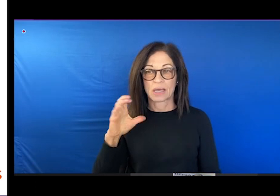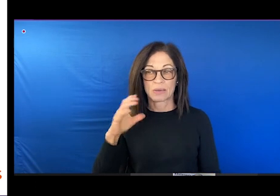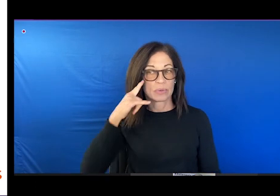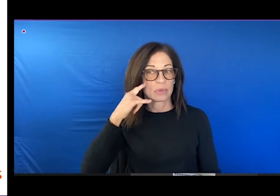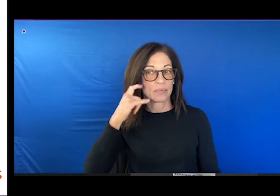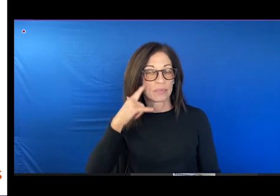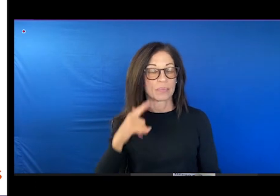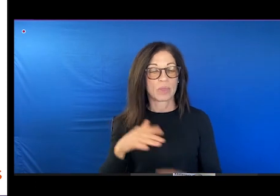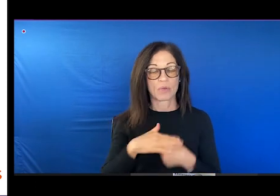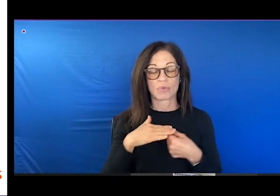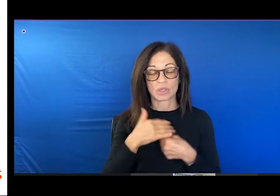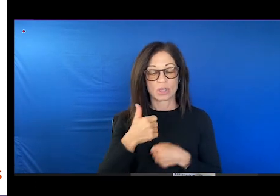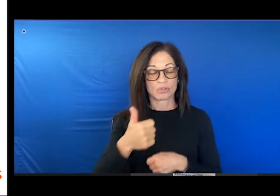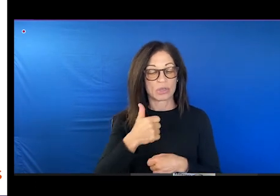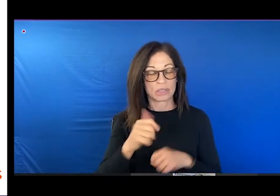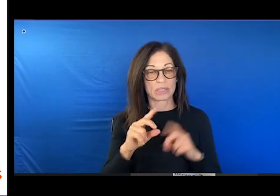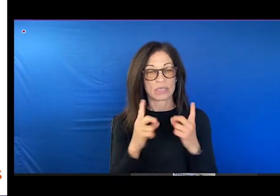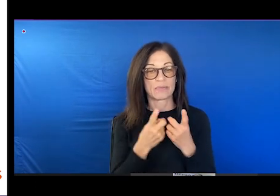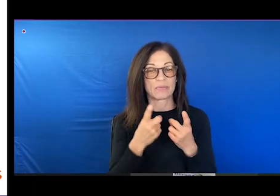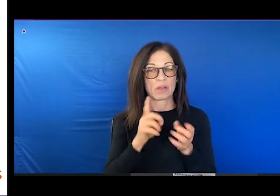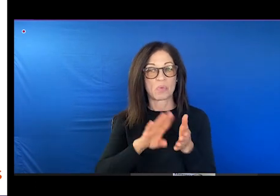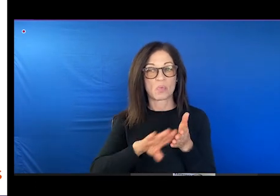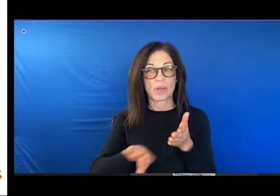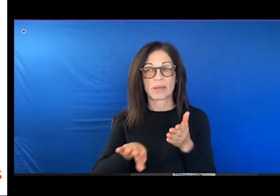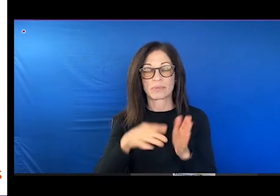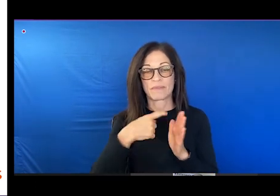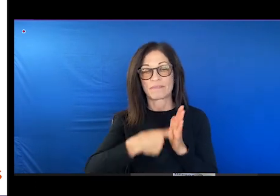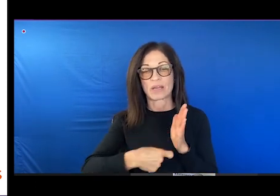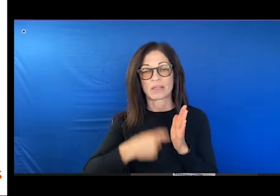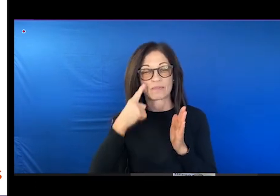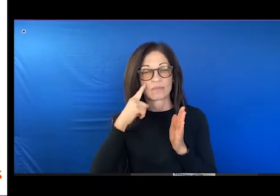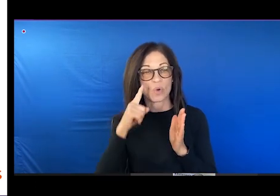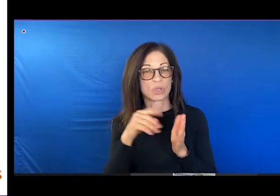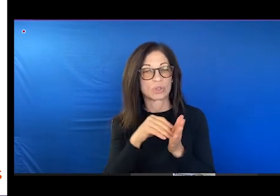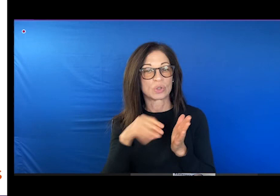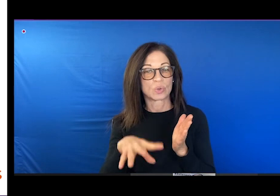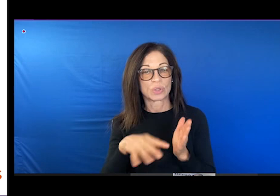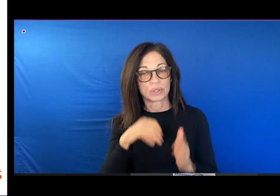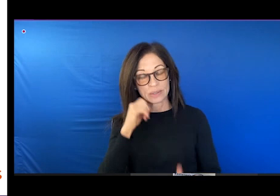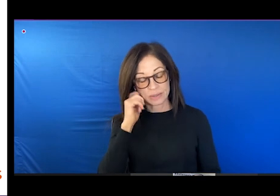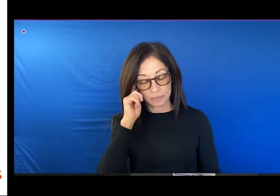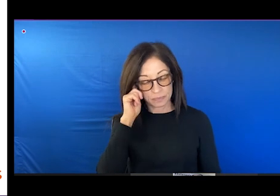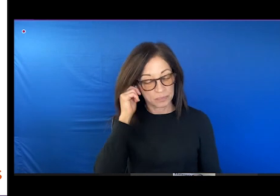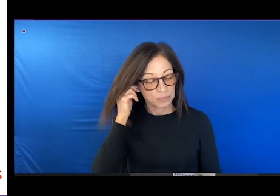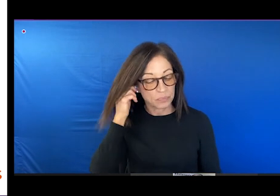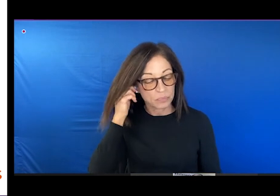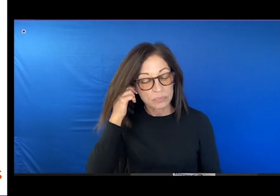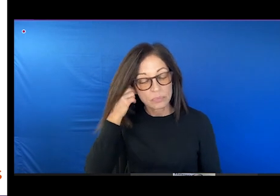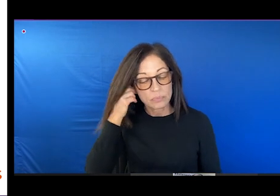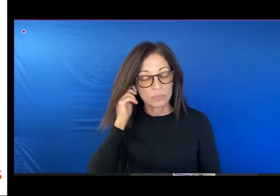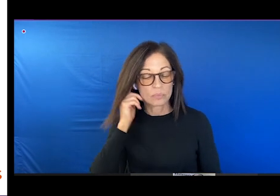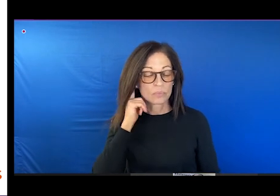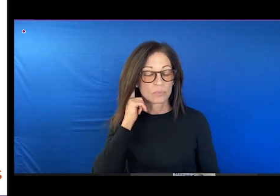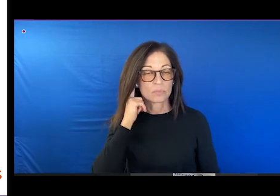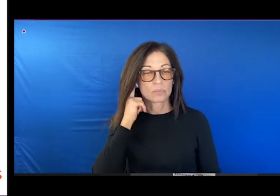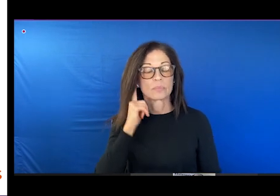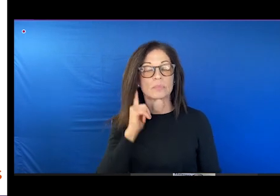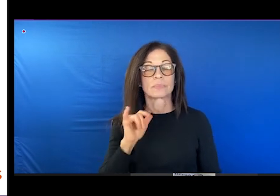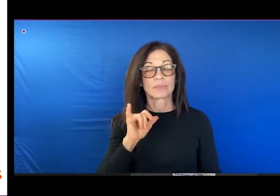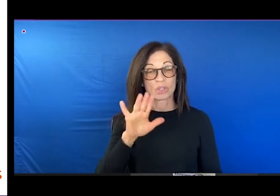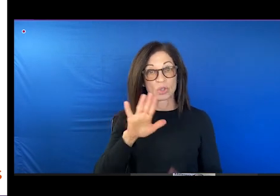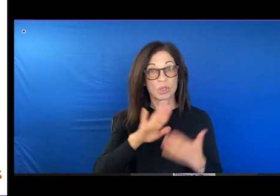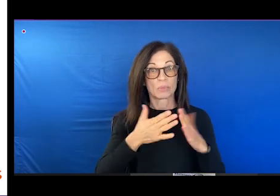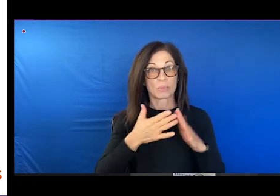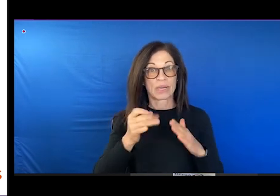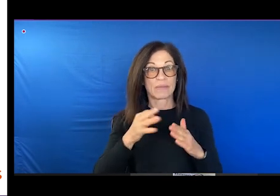Sacramento. The regional transit district waives the fares for students. So if in your